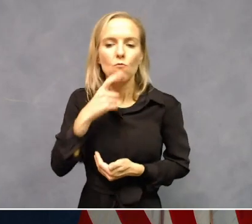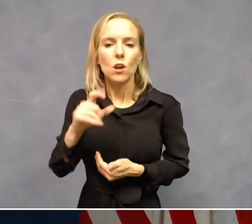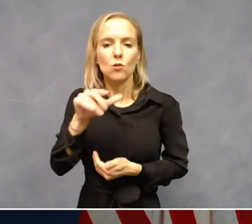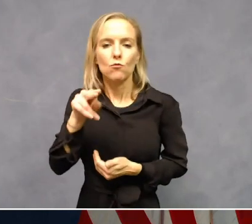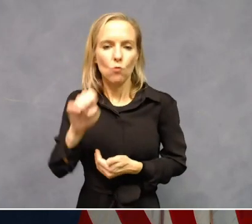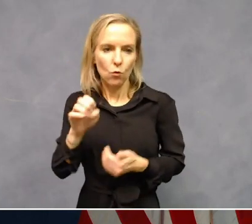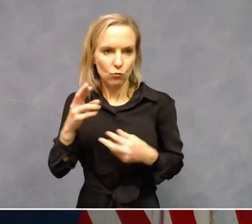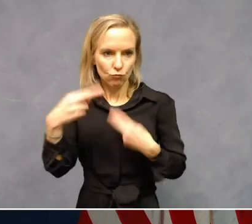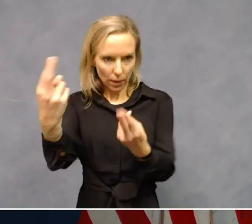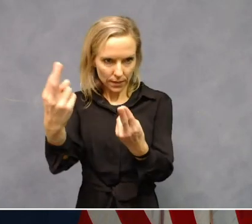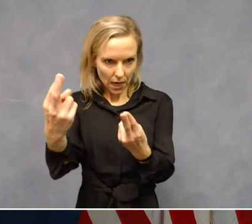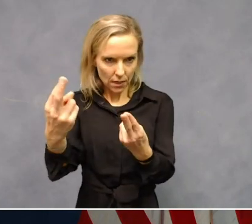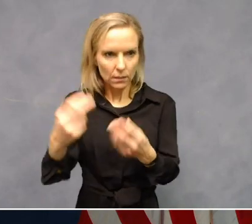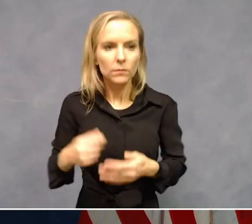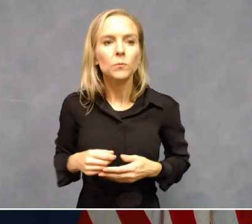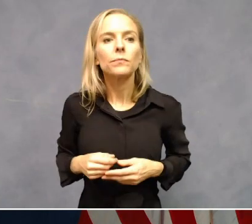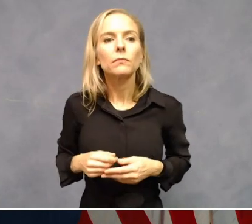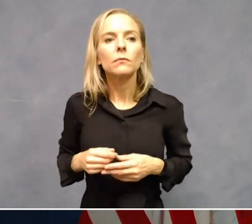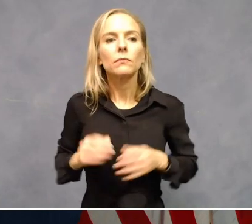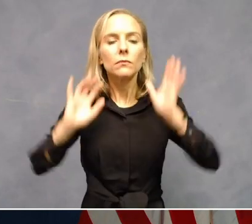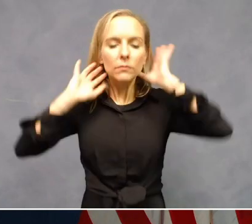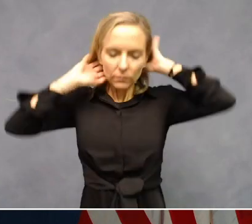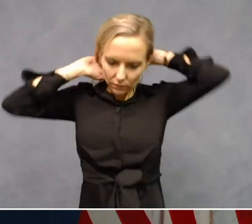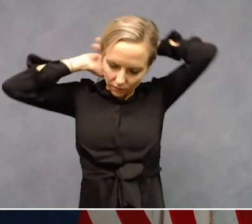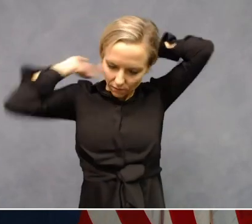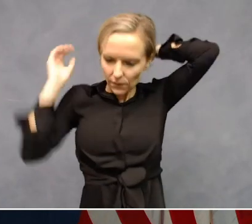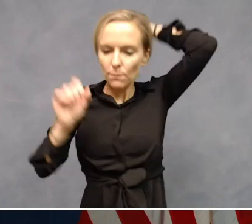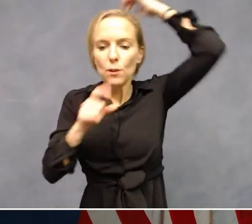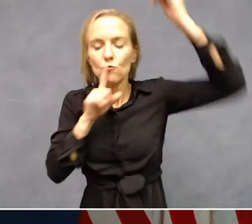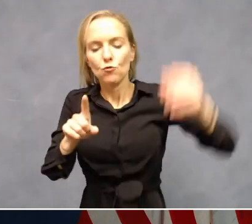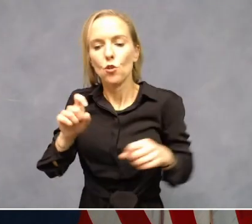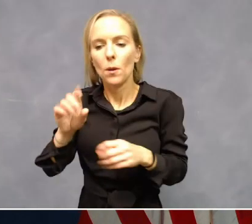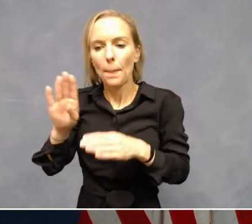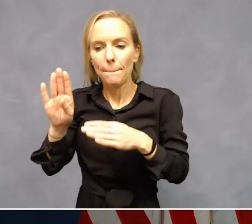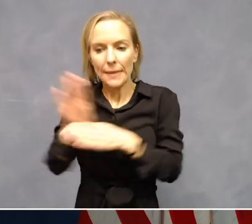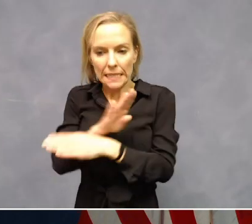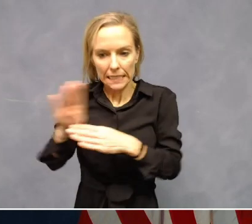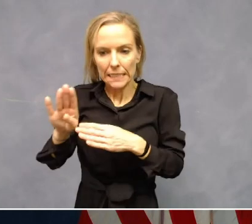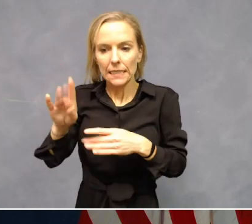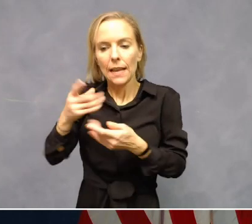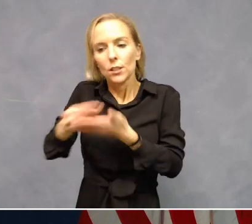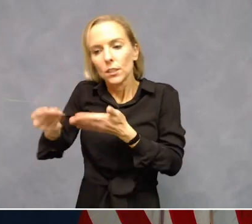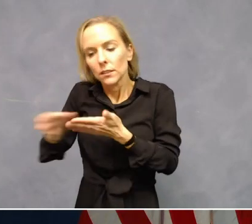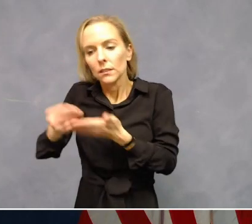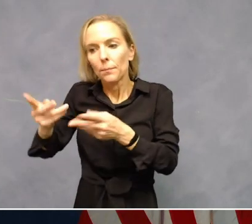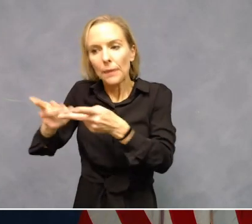recommendations. It also says ensure retail establishments are complying with directives. That's saying make them